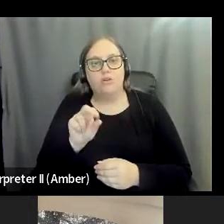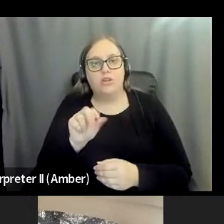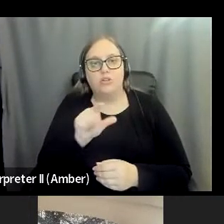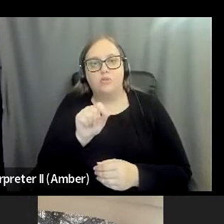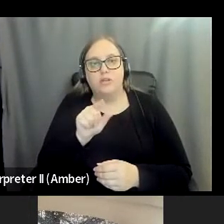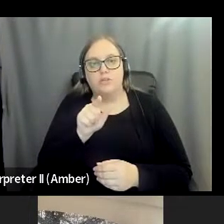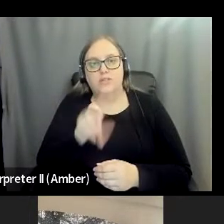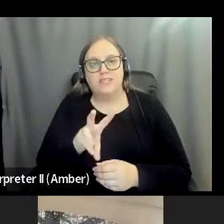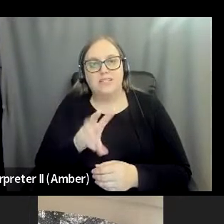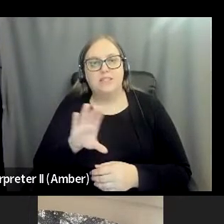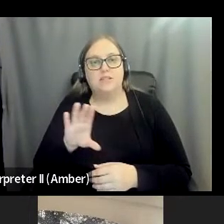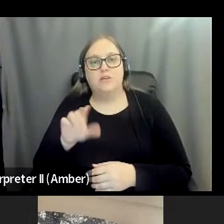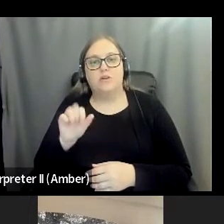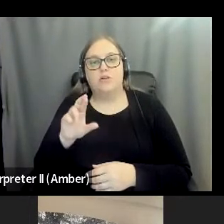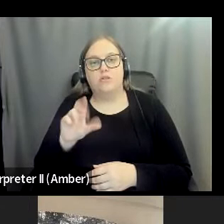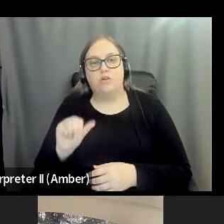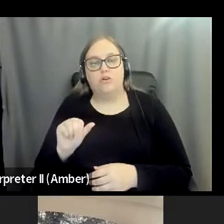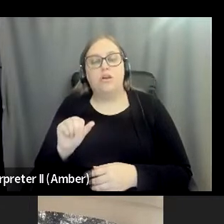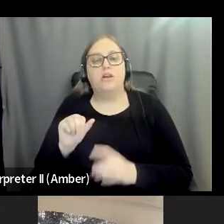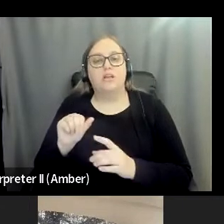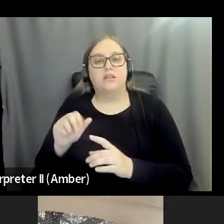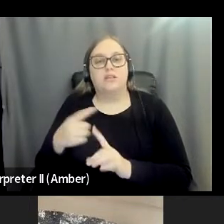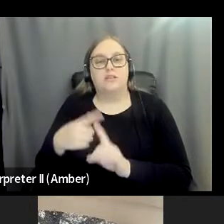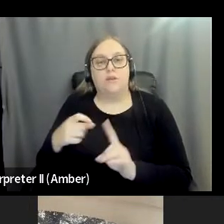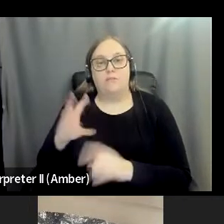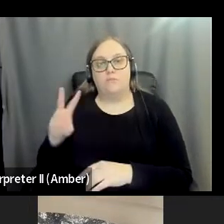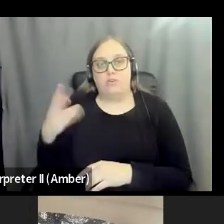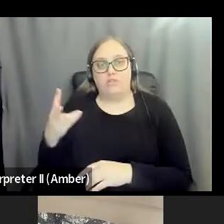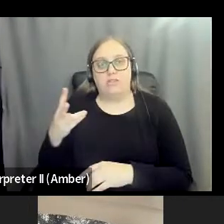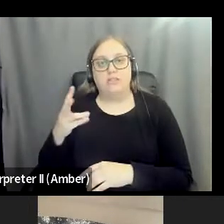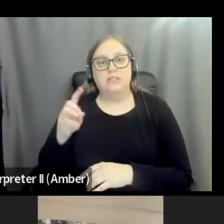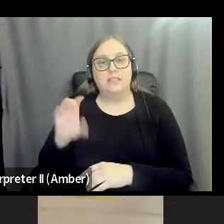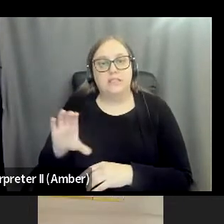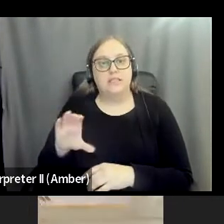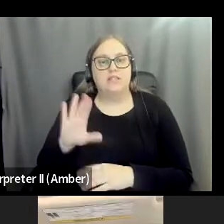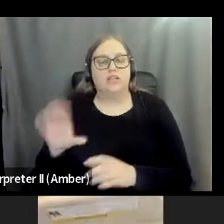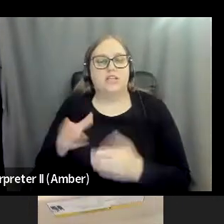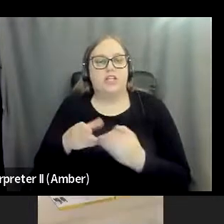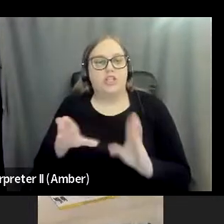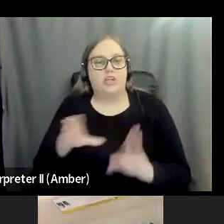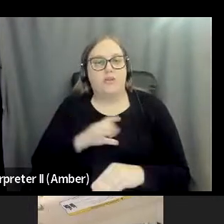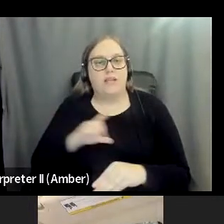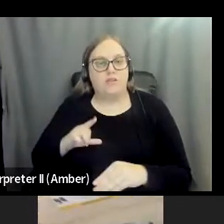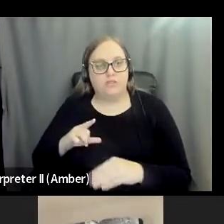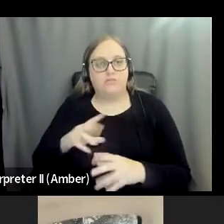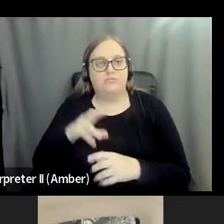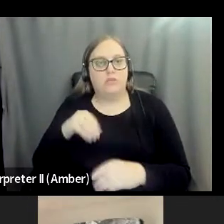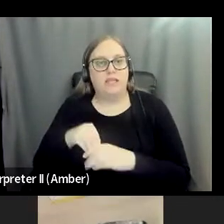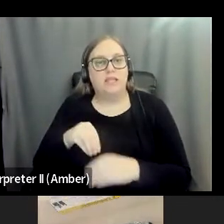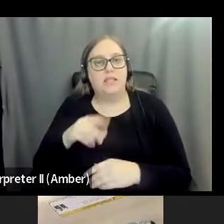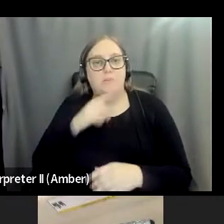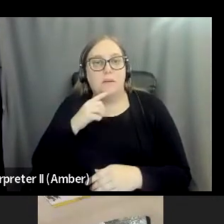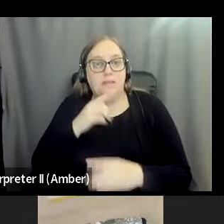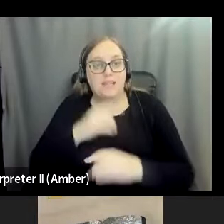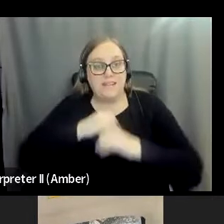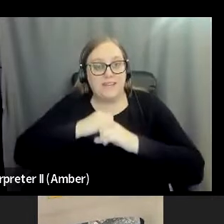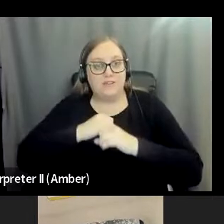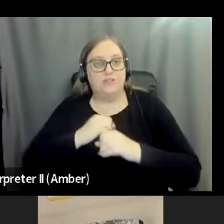is a Ward 4 resident of the District of Columbia and is currently General Counsel at the District of Columbia Public Defender Service.